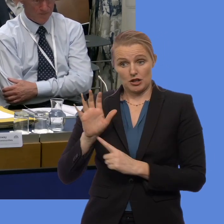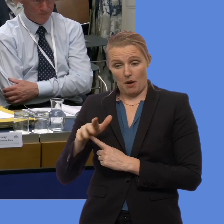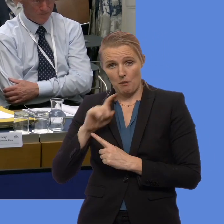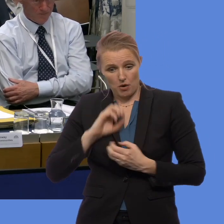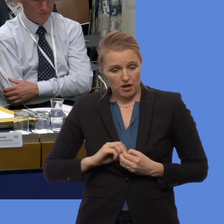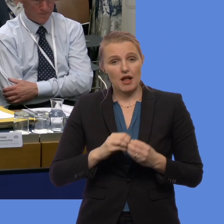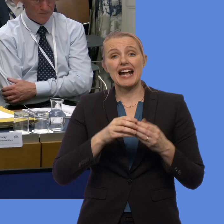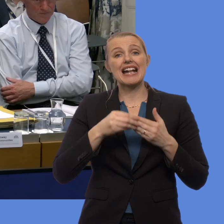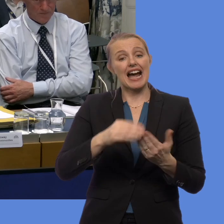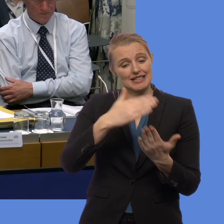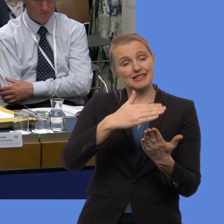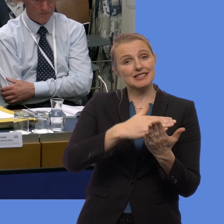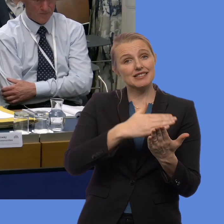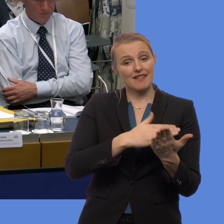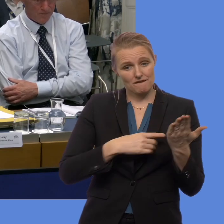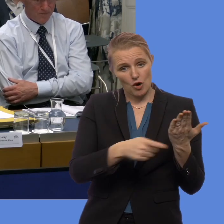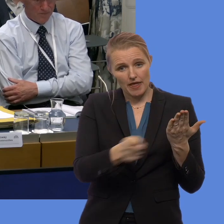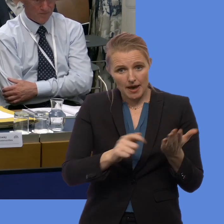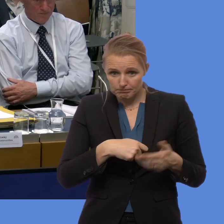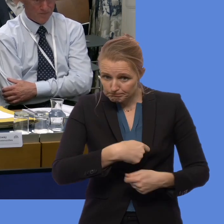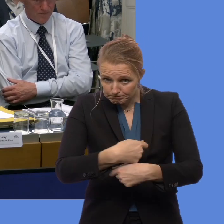the consultation and the